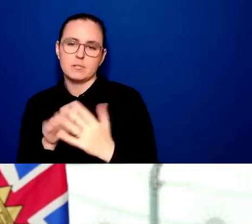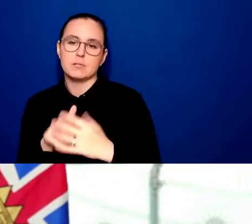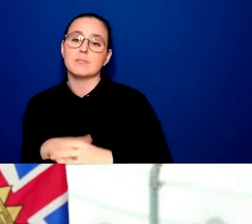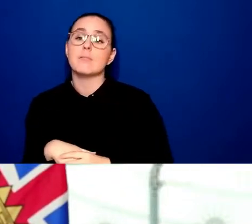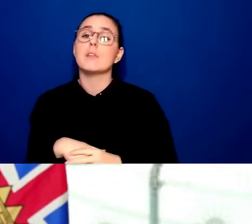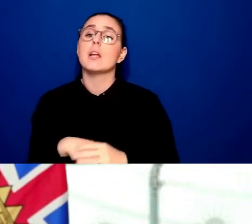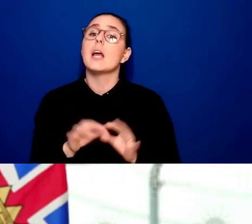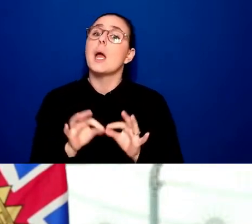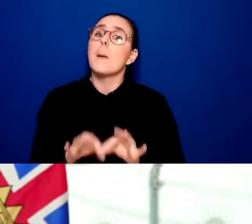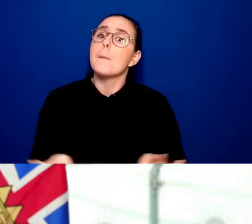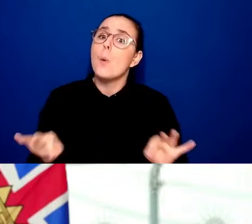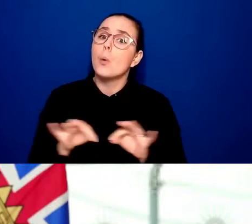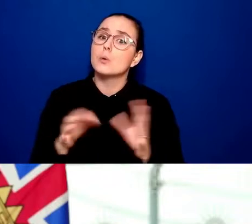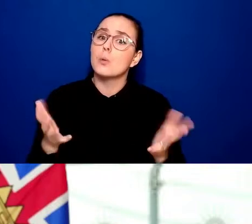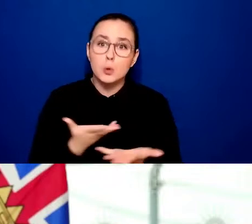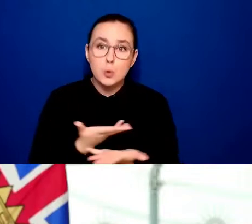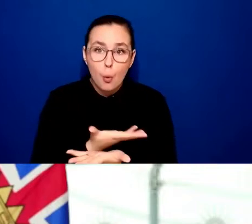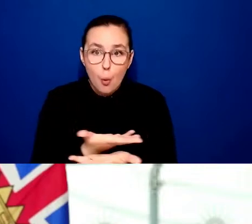to do our part